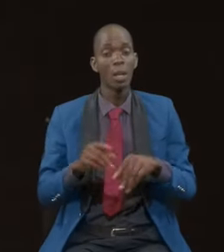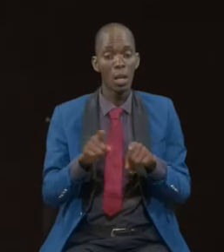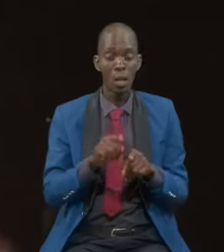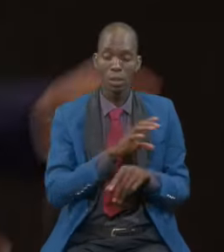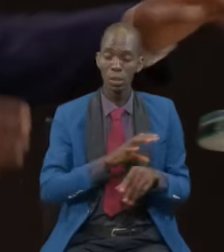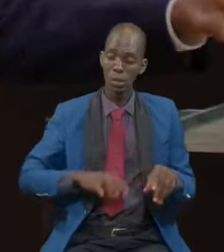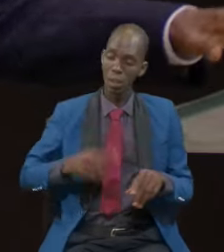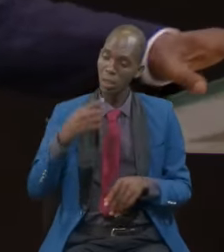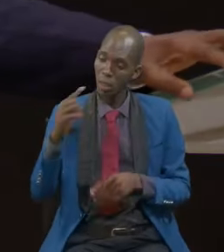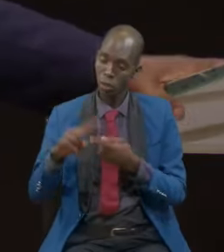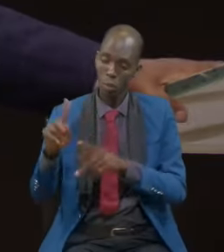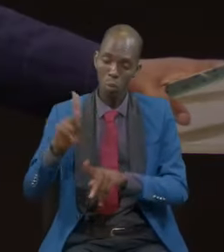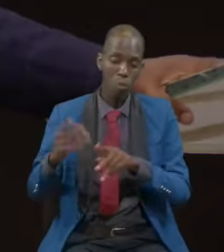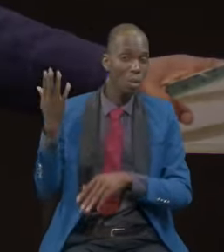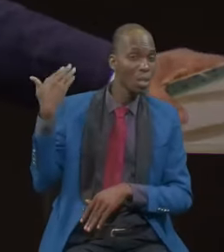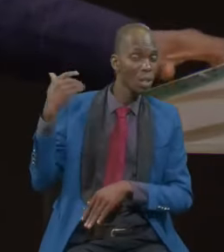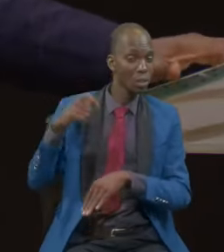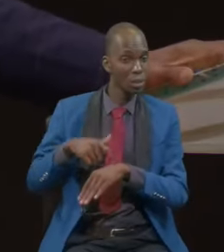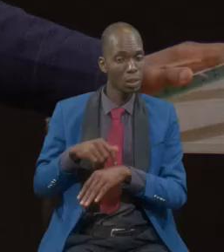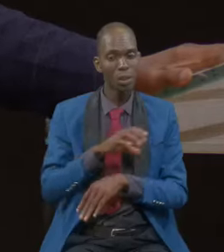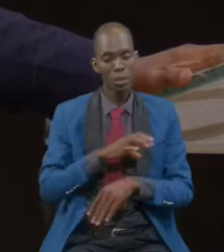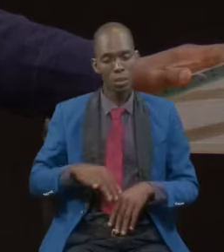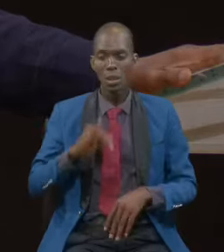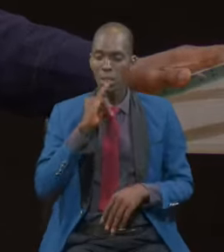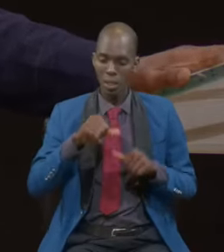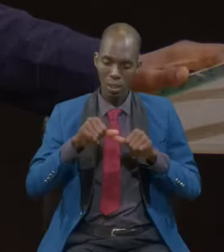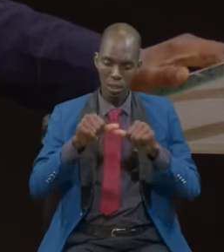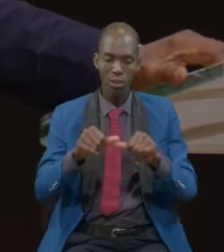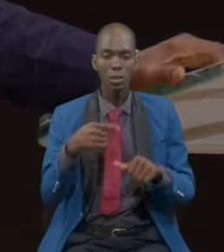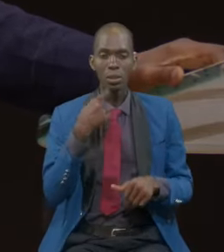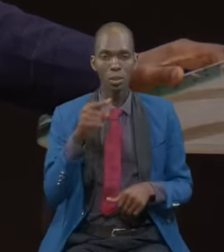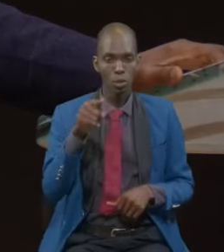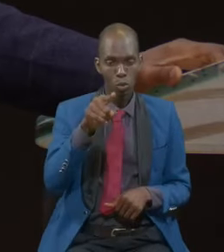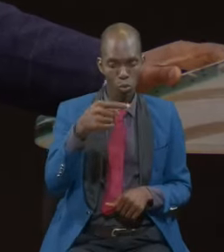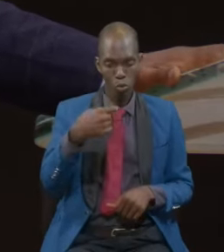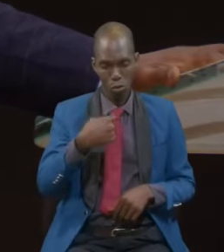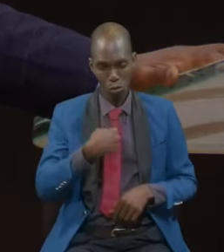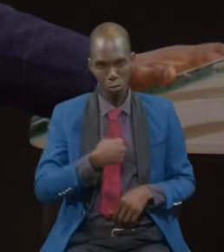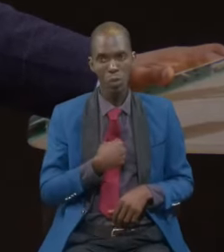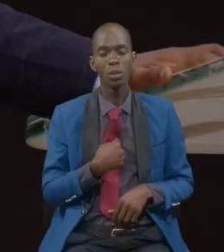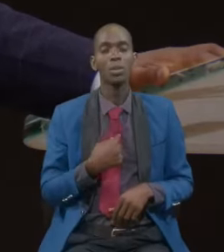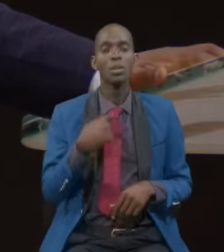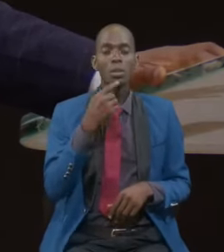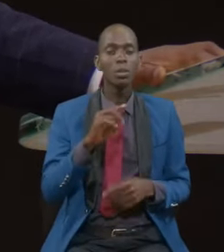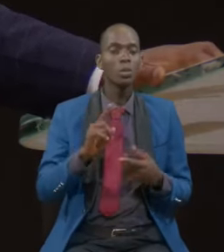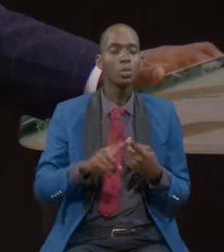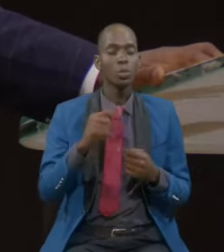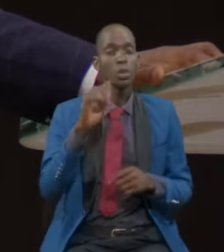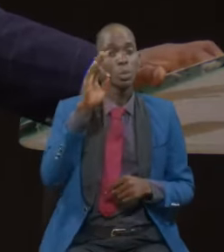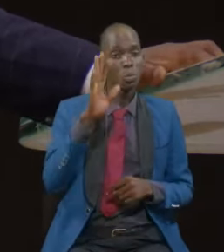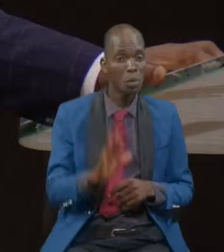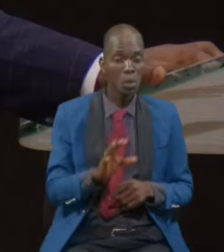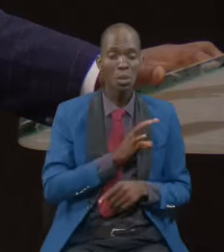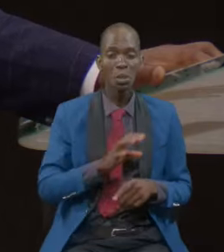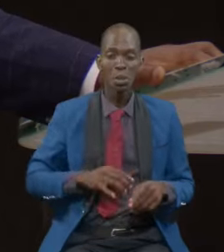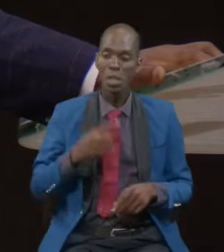them at that time, he's saying to us, he's saying to you, he's saying to me, he's saying to the preacher, he's